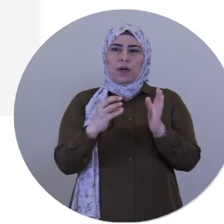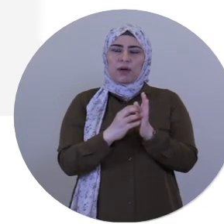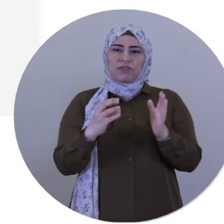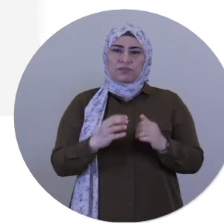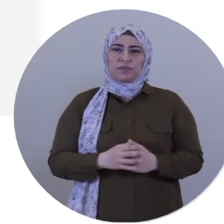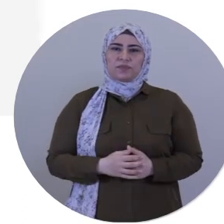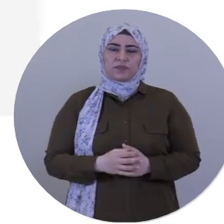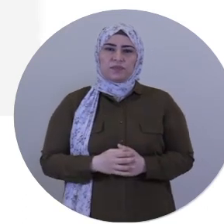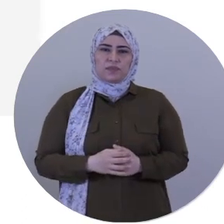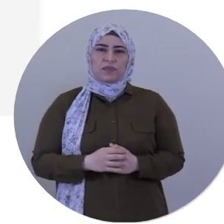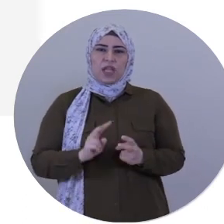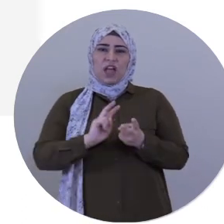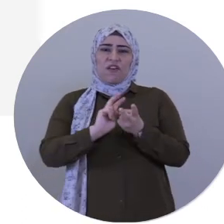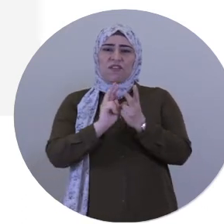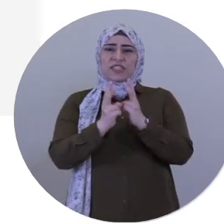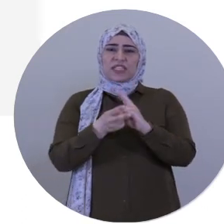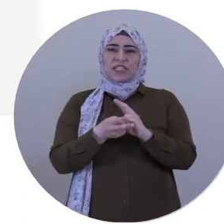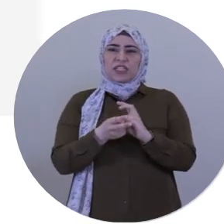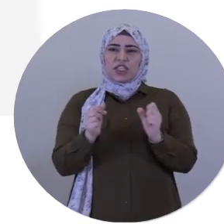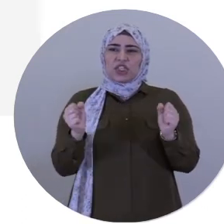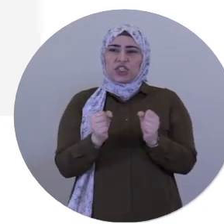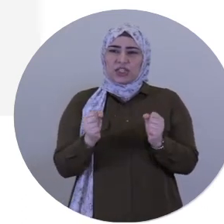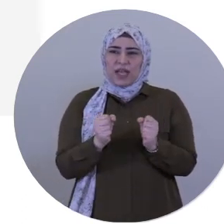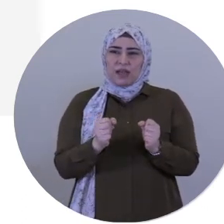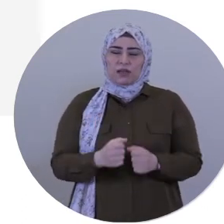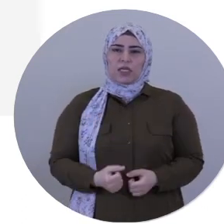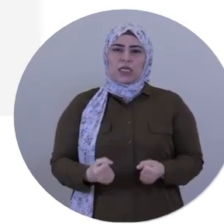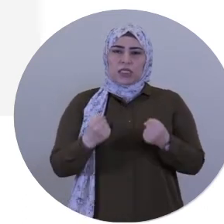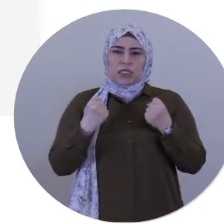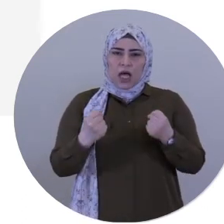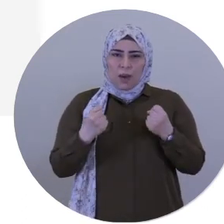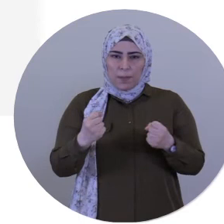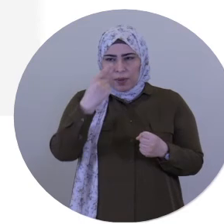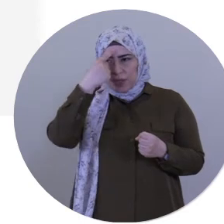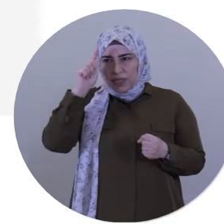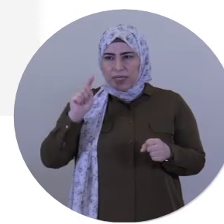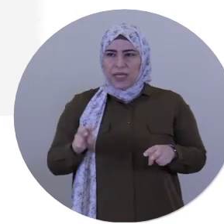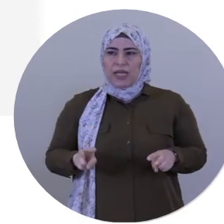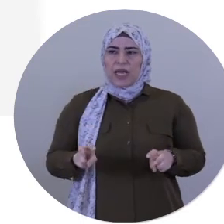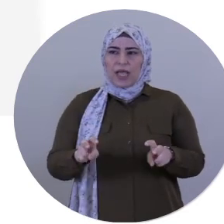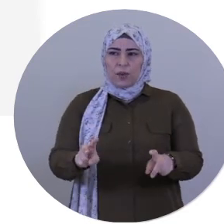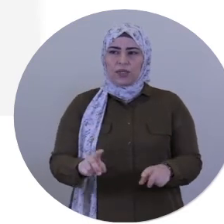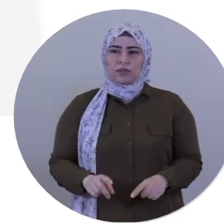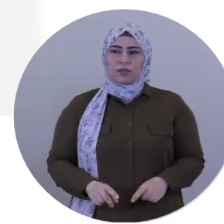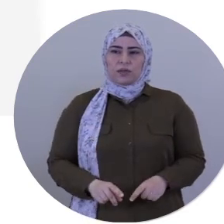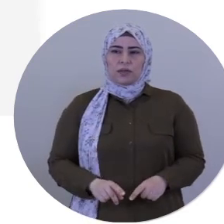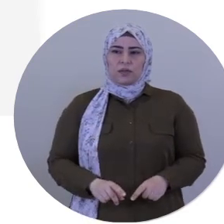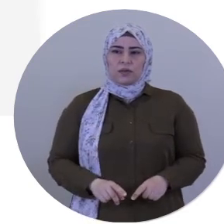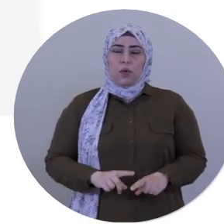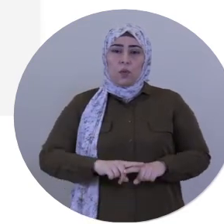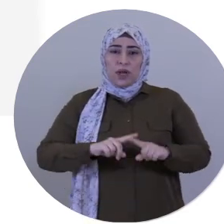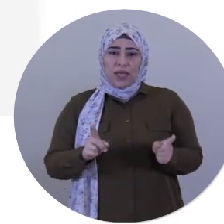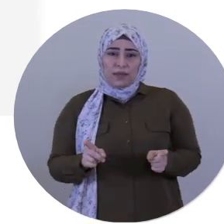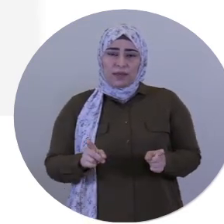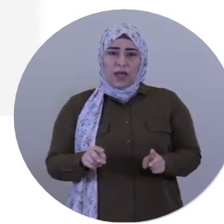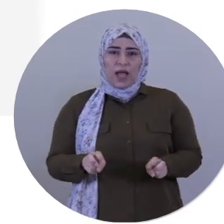Winter can be hard for some animals, but they get through it in many ways. Birds and butterflies fly to a place with